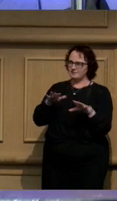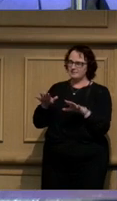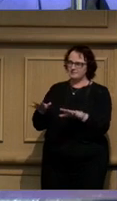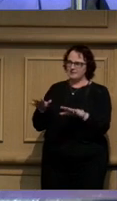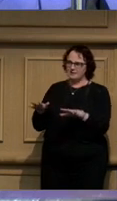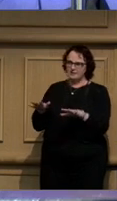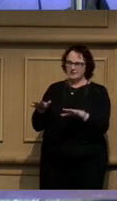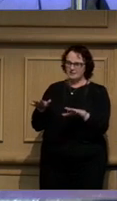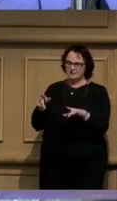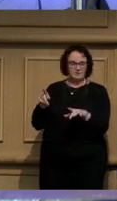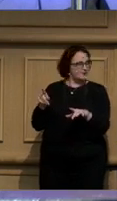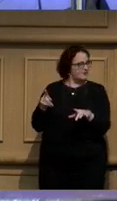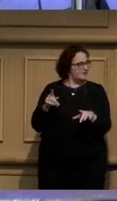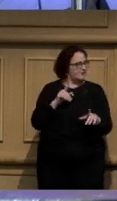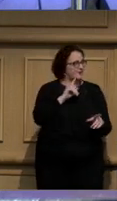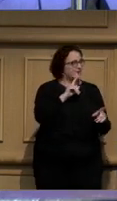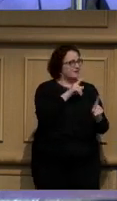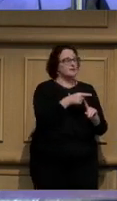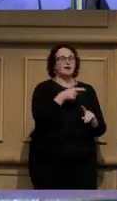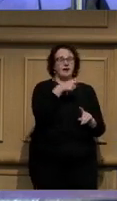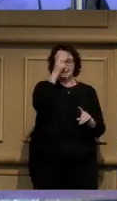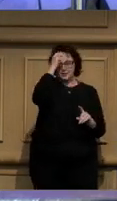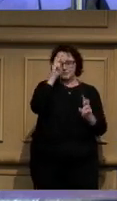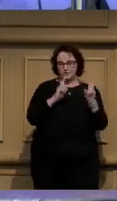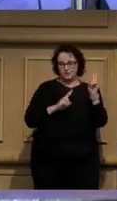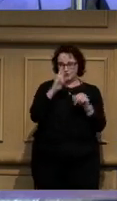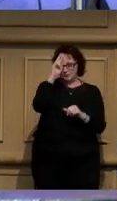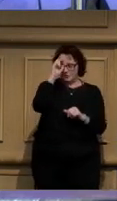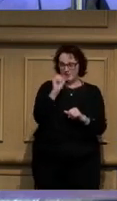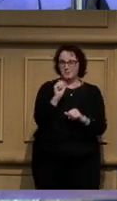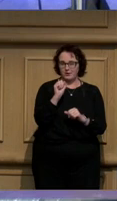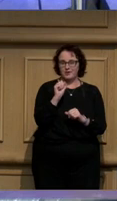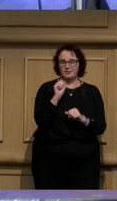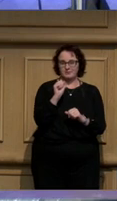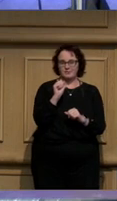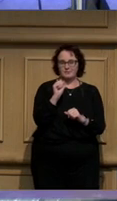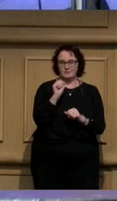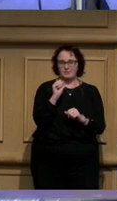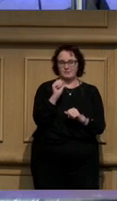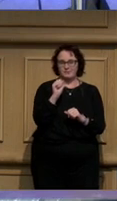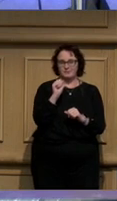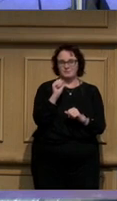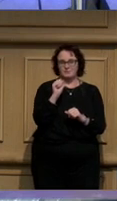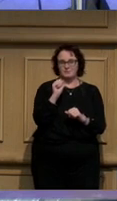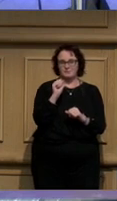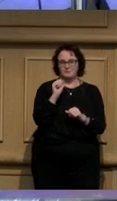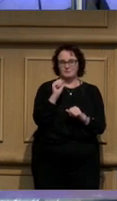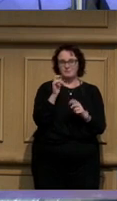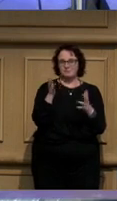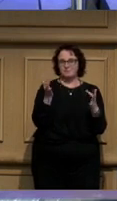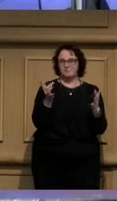like I do think we should just remember, though, that, like, it's part, you know, all of these,